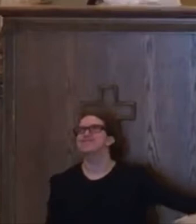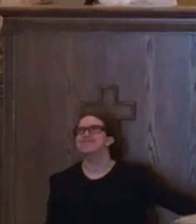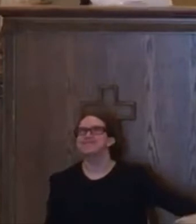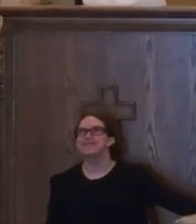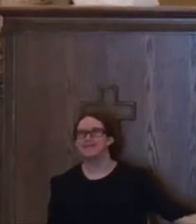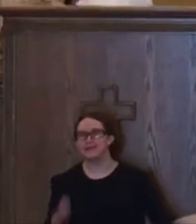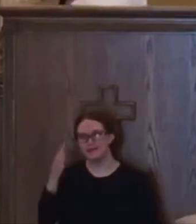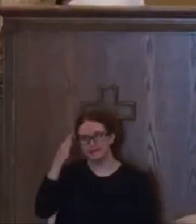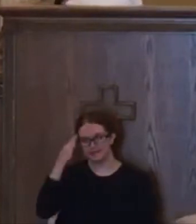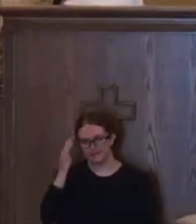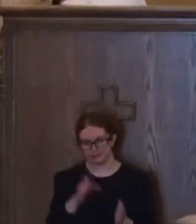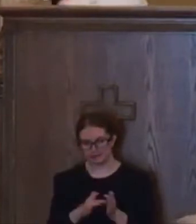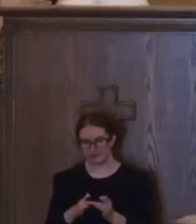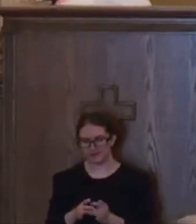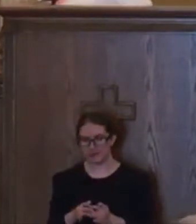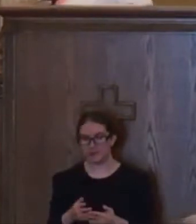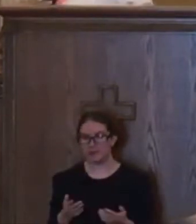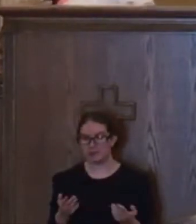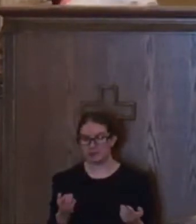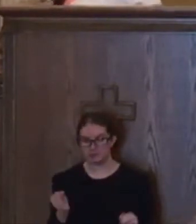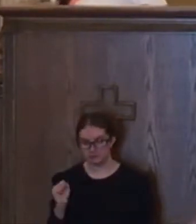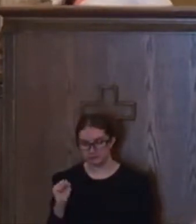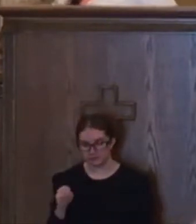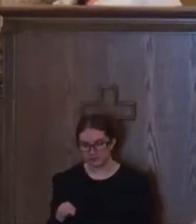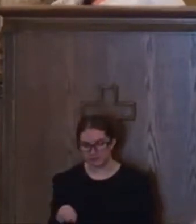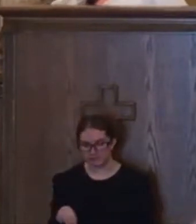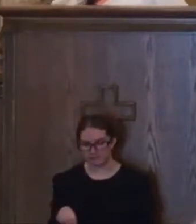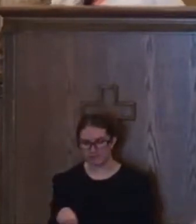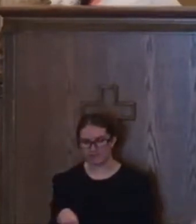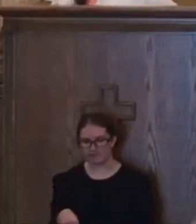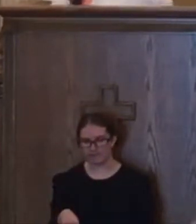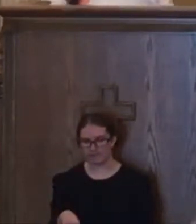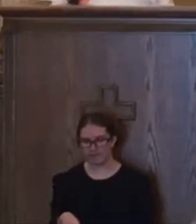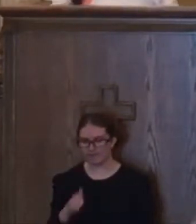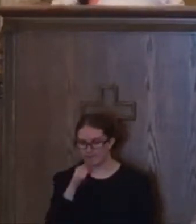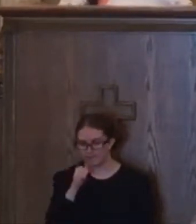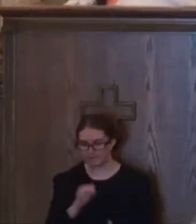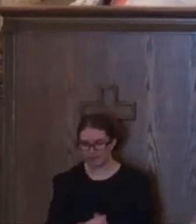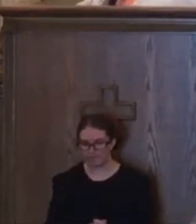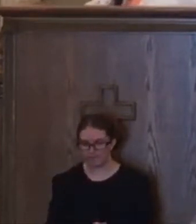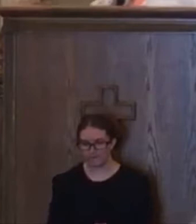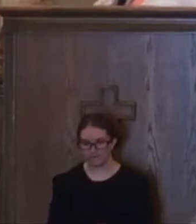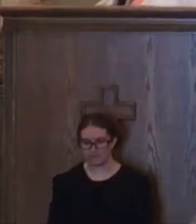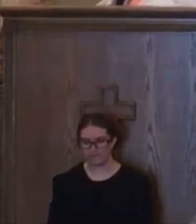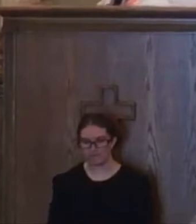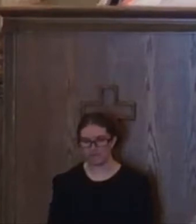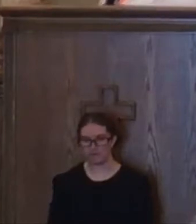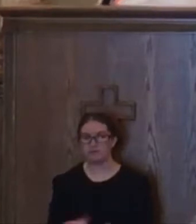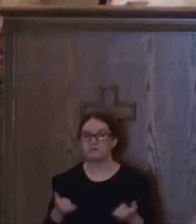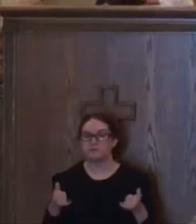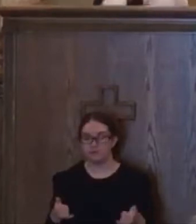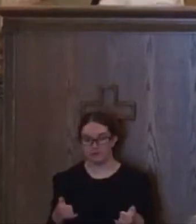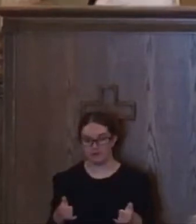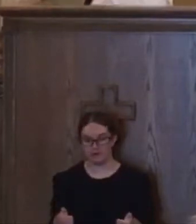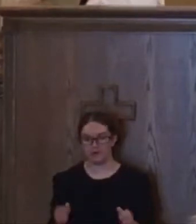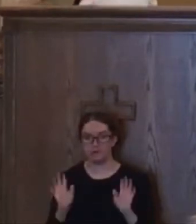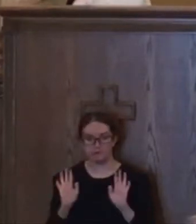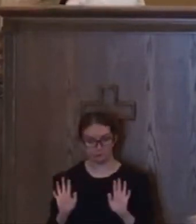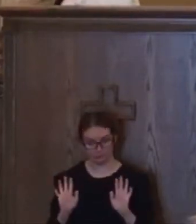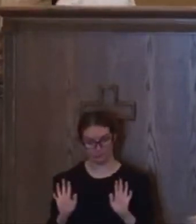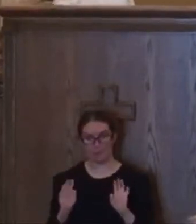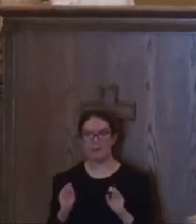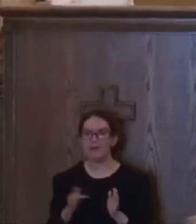And I was thinking, Jesus, are you sure? Is this supposed to be my wife? You don't want me to say, play it cool. Okay,